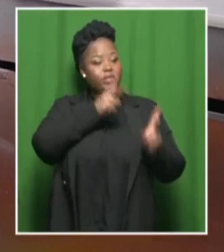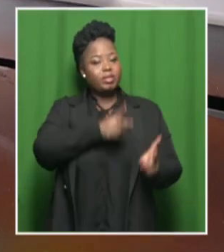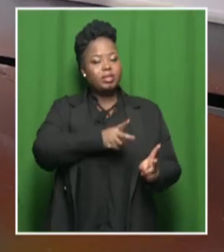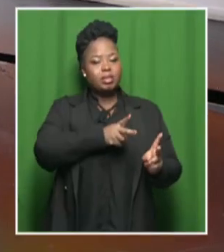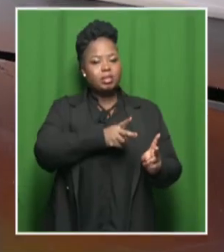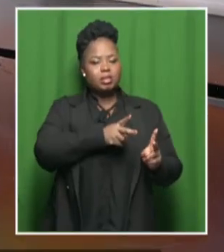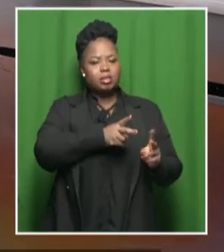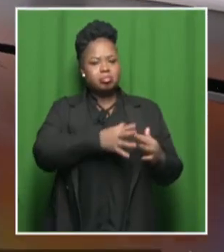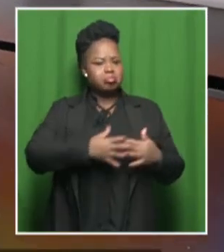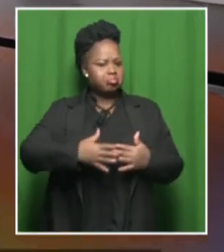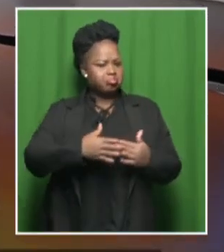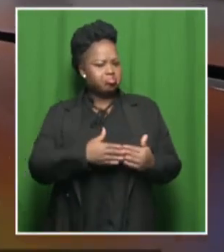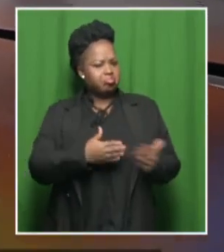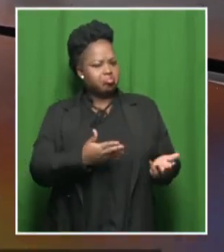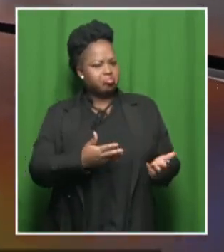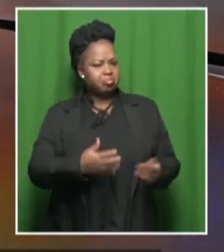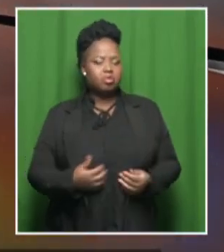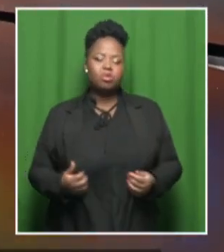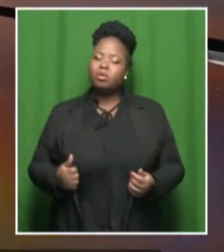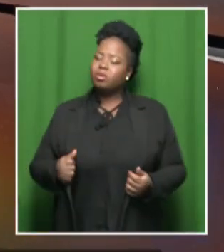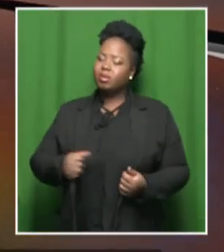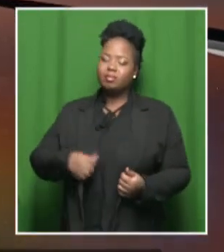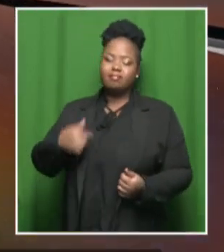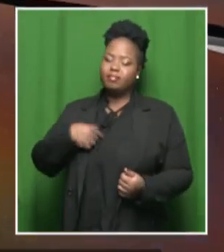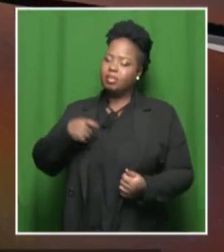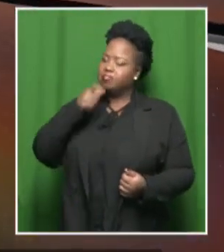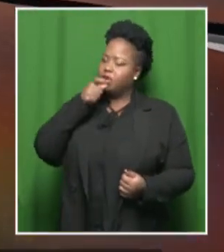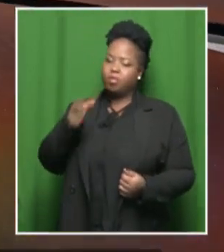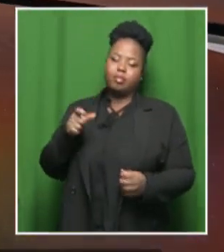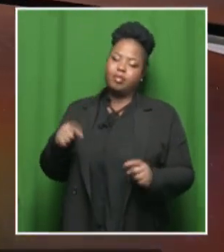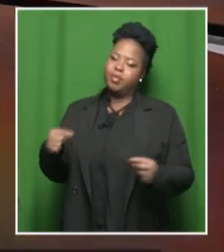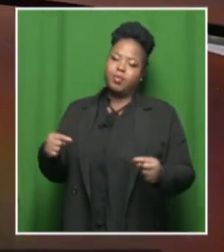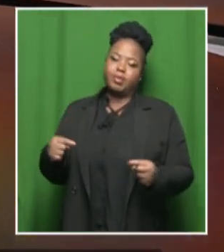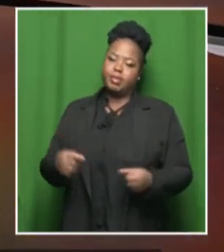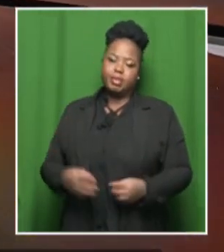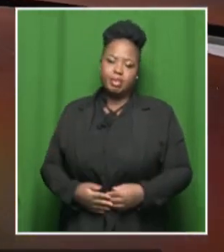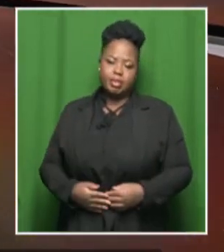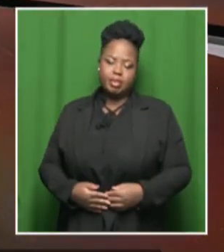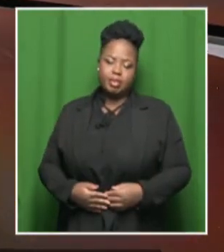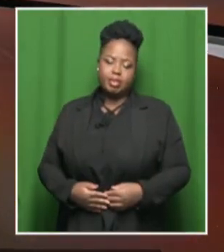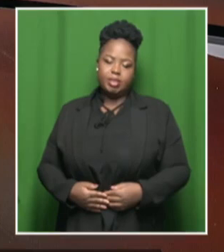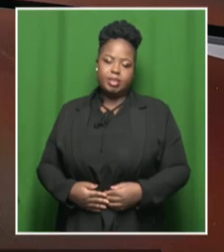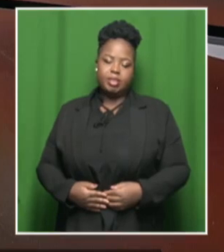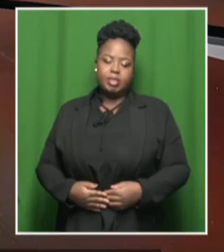I'm not in a position to comment on that visit. What I just